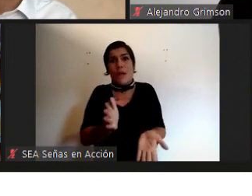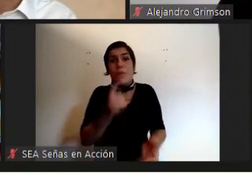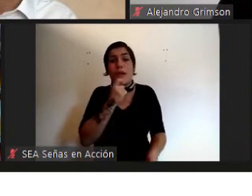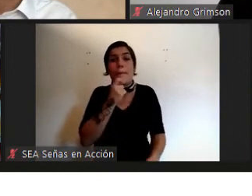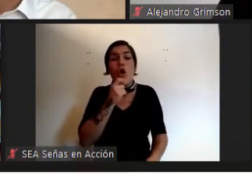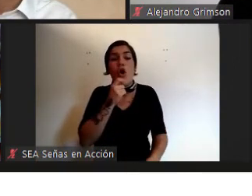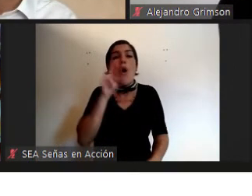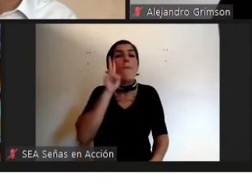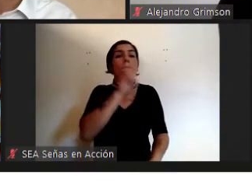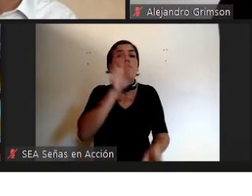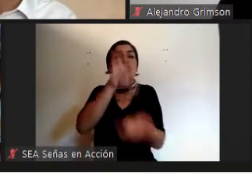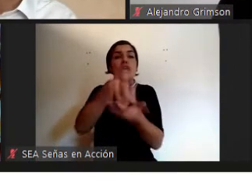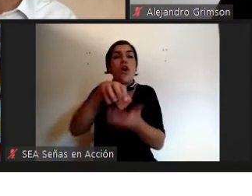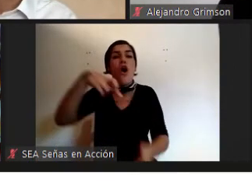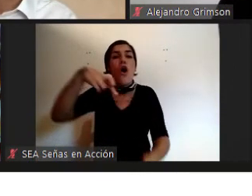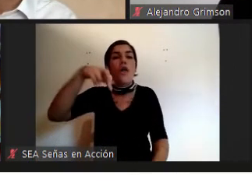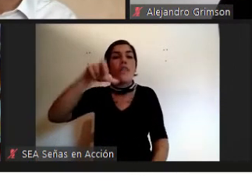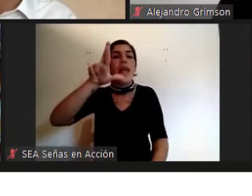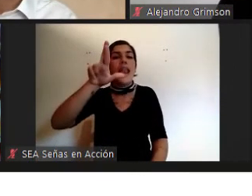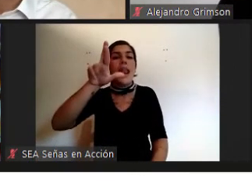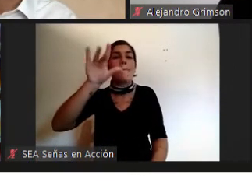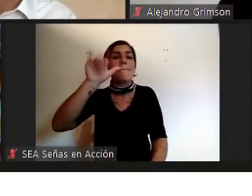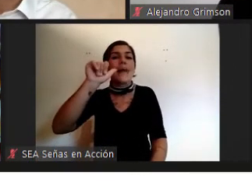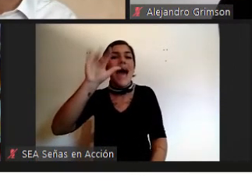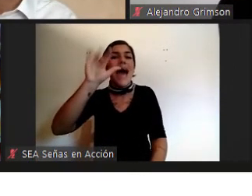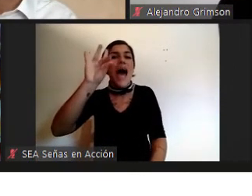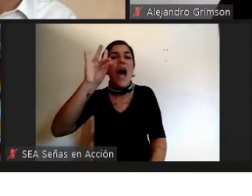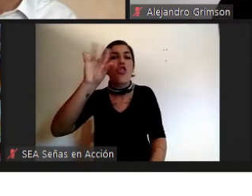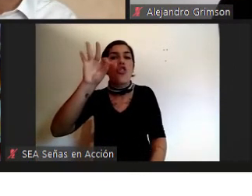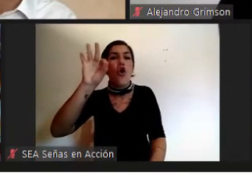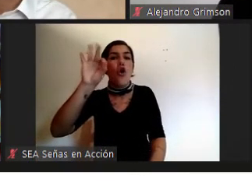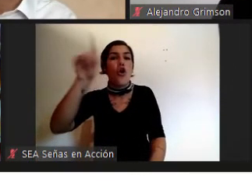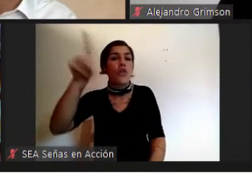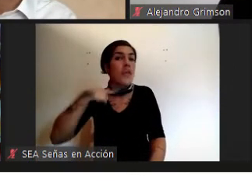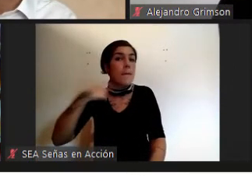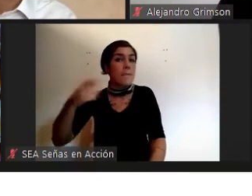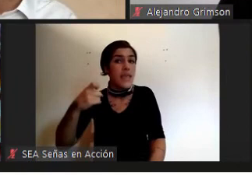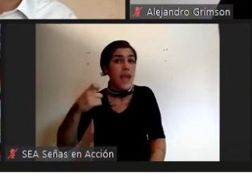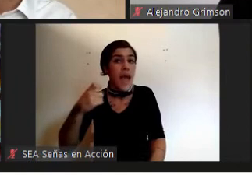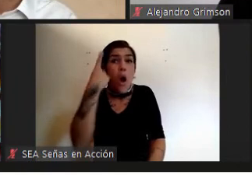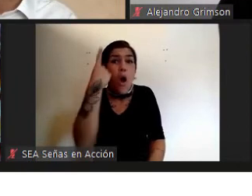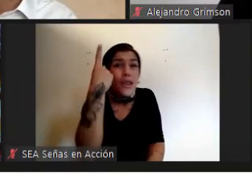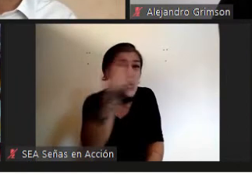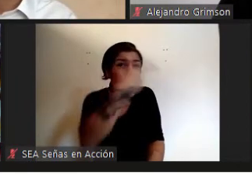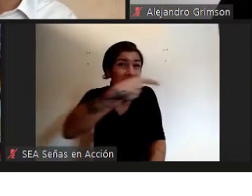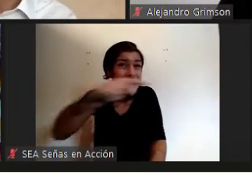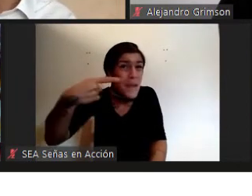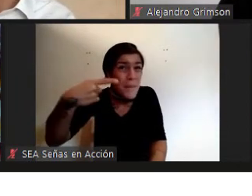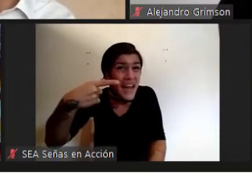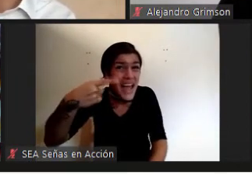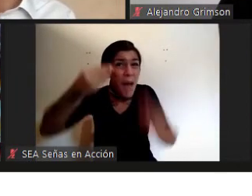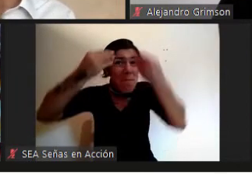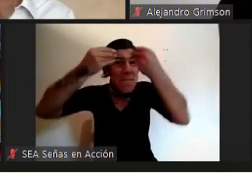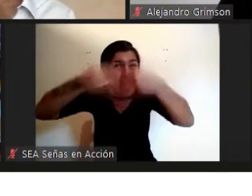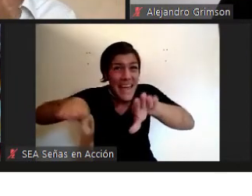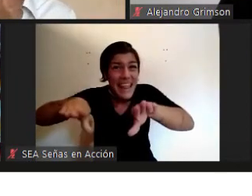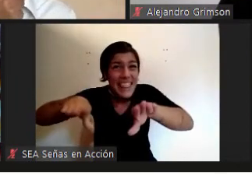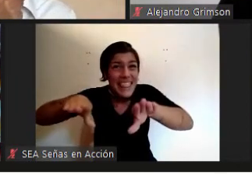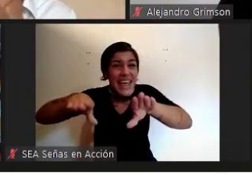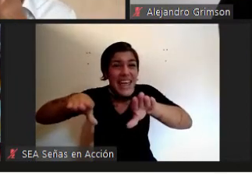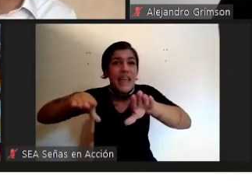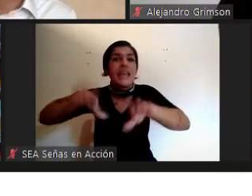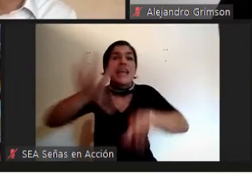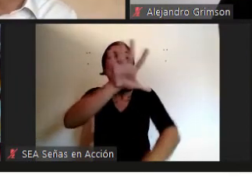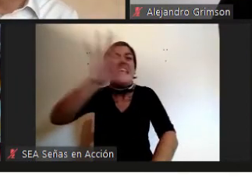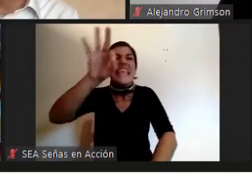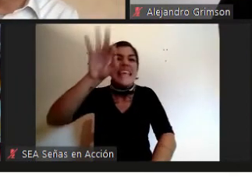by, El Prado or Reina Sofia, on a weekly basis, they lose $500,000. That also happens with